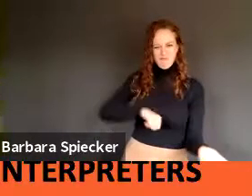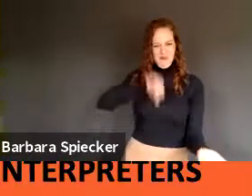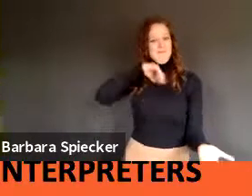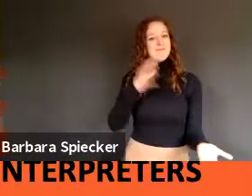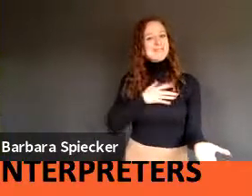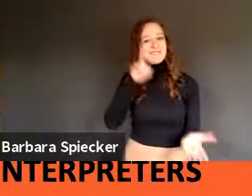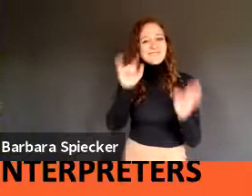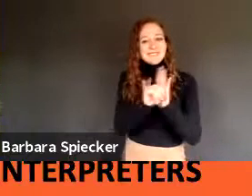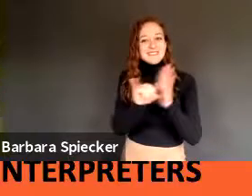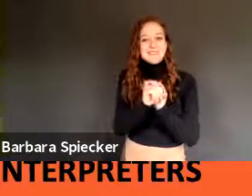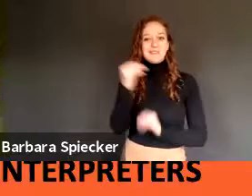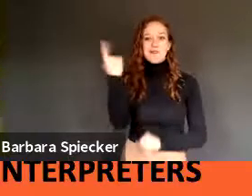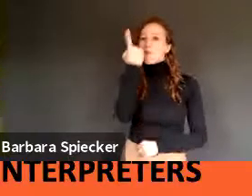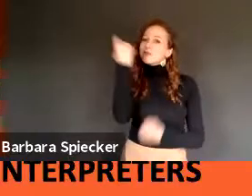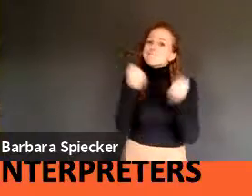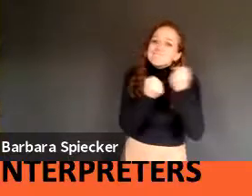and deaf culture.